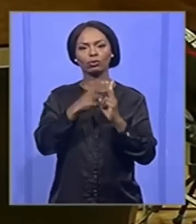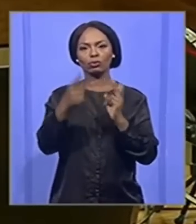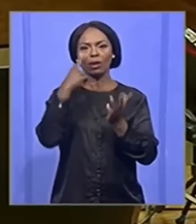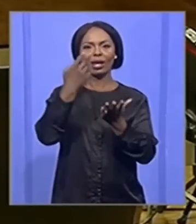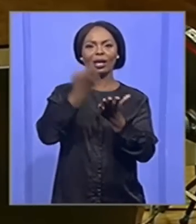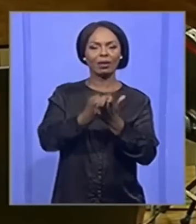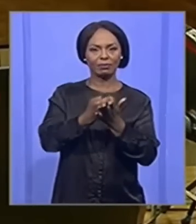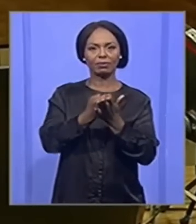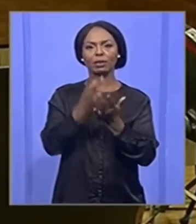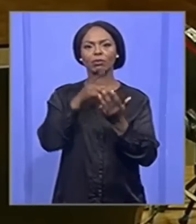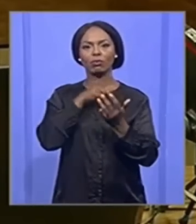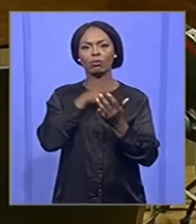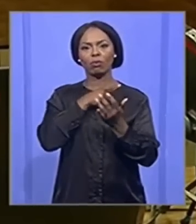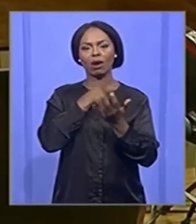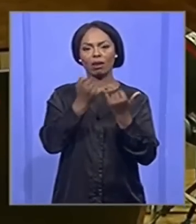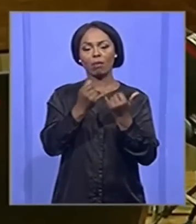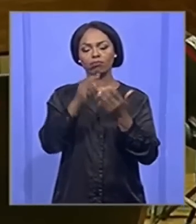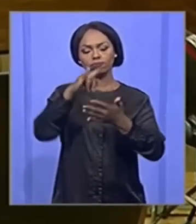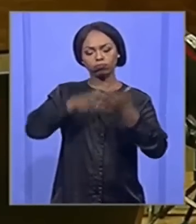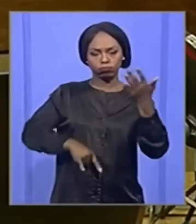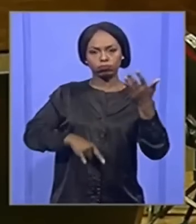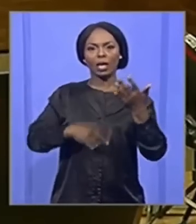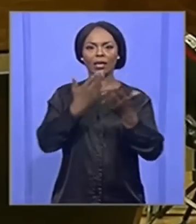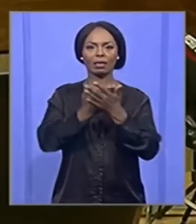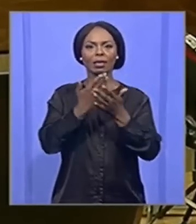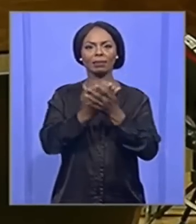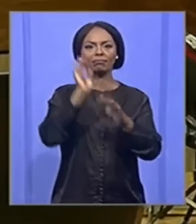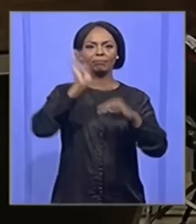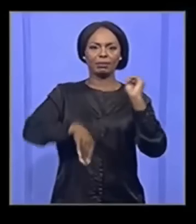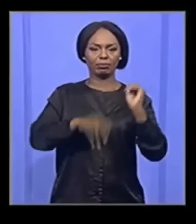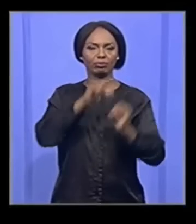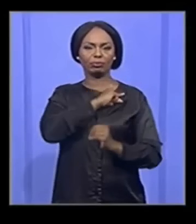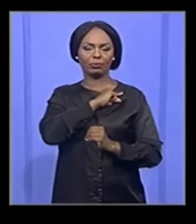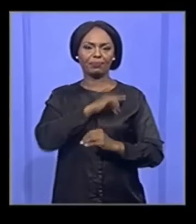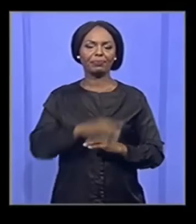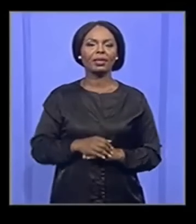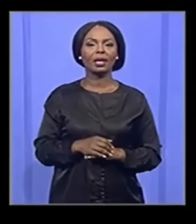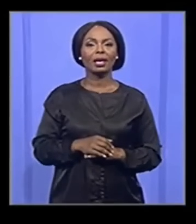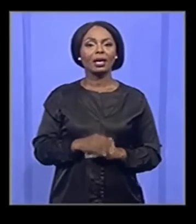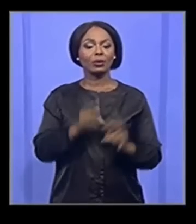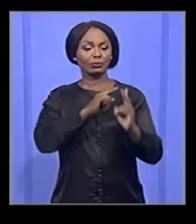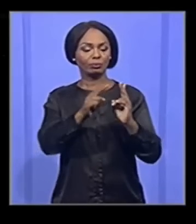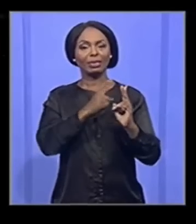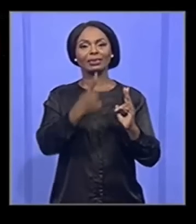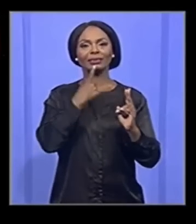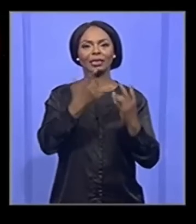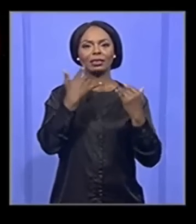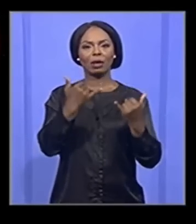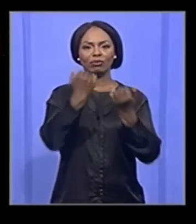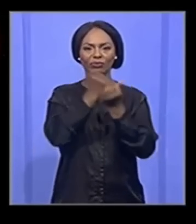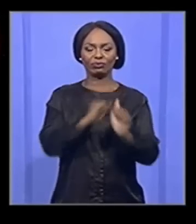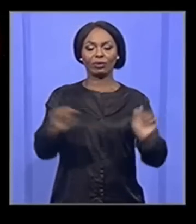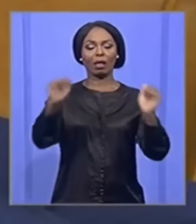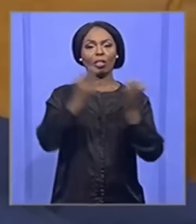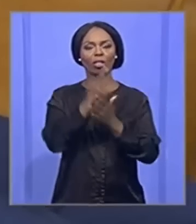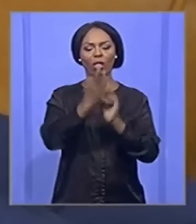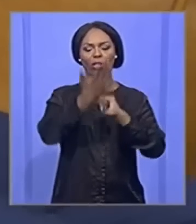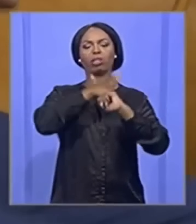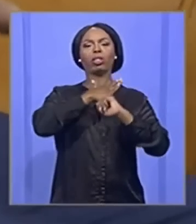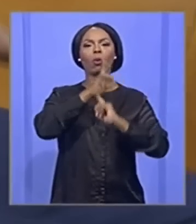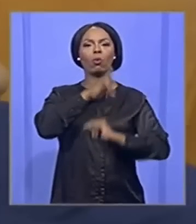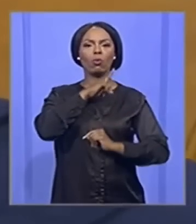ha tlhwakisetso ho ka senya tokelo ya bona ya ho ahlolwa ka toka. Baqosuwa bana ba re ditokelo tsa bona di ka hatikelwa e